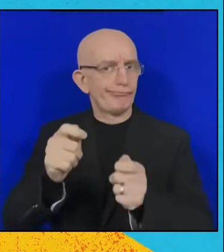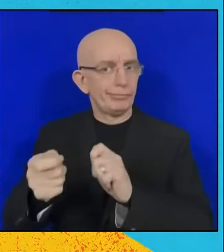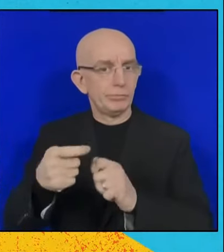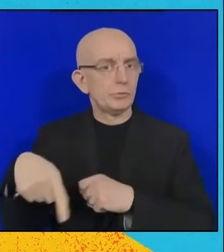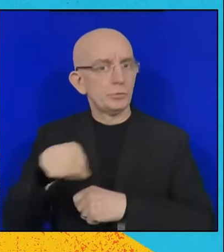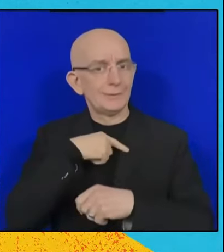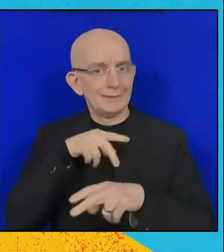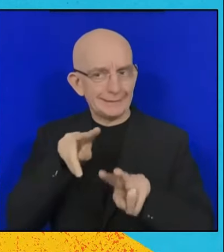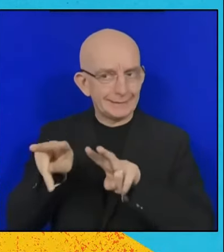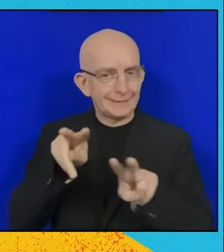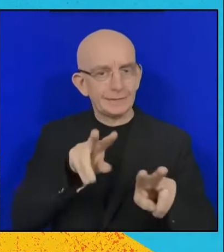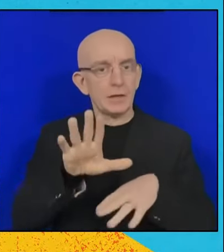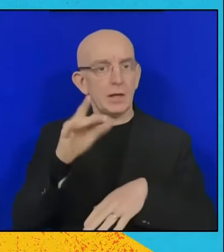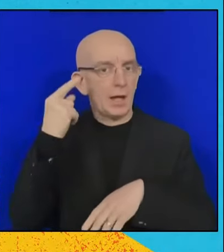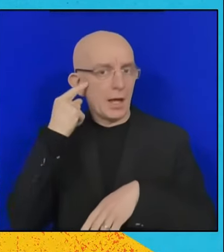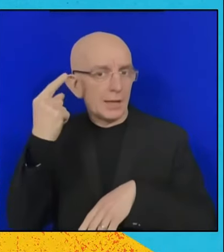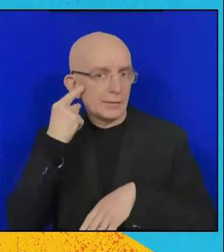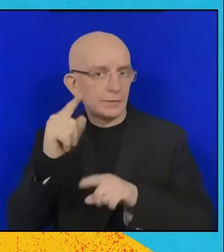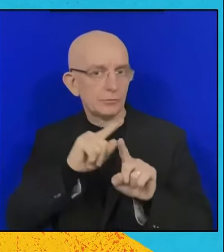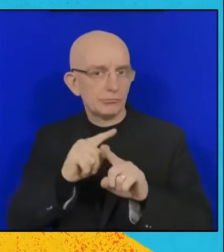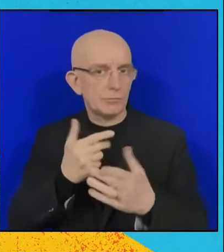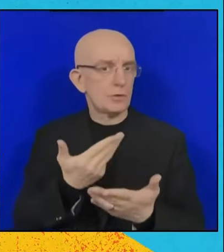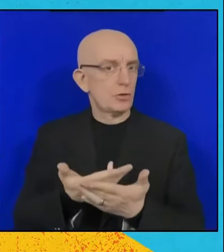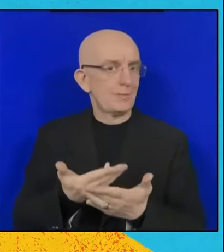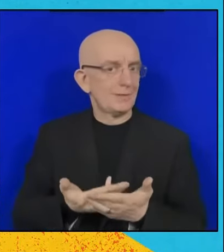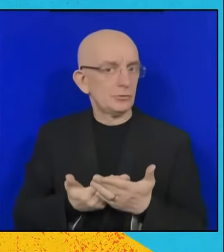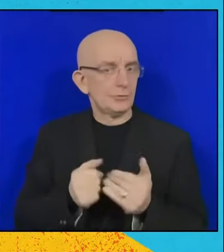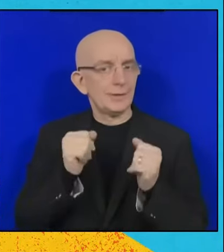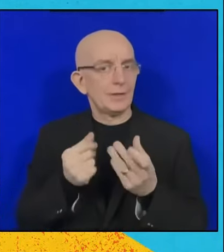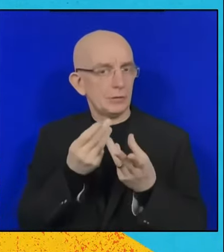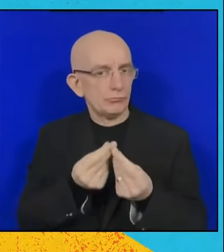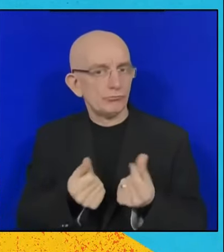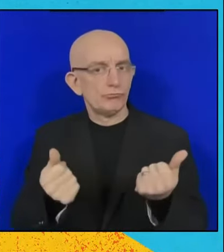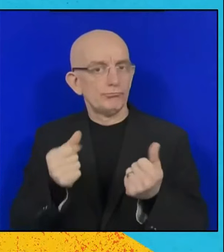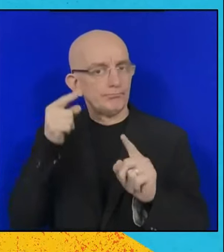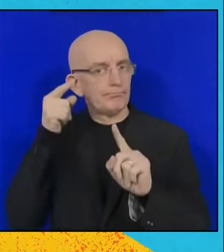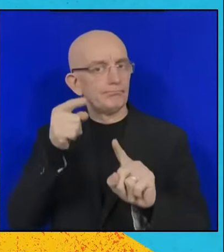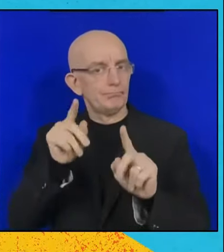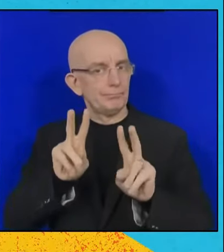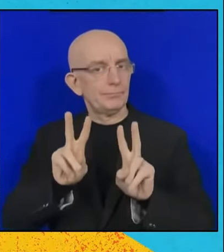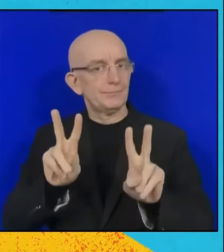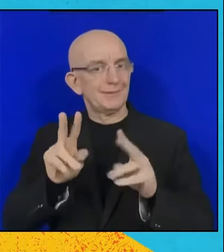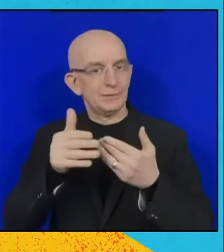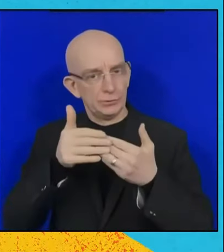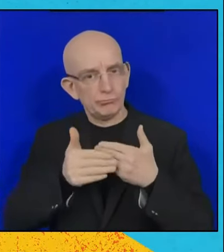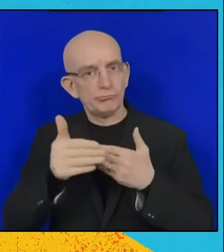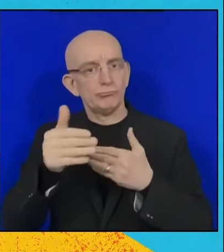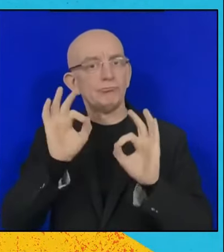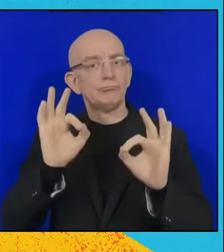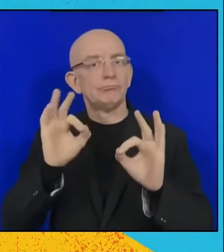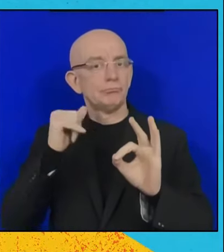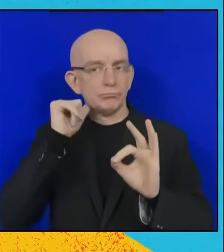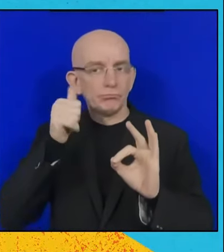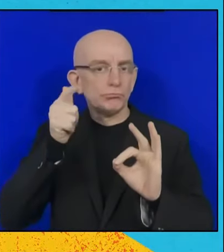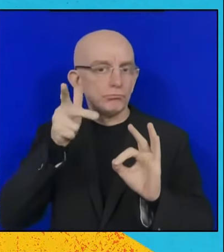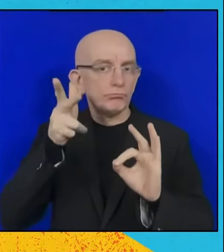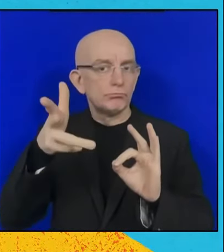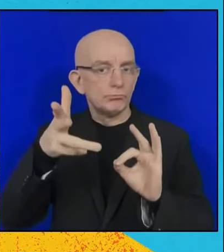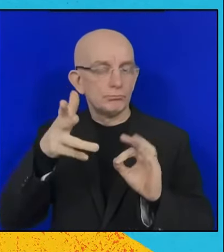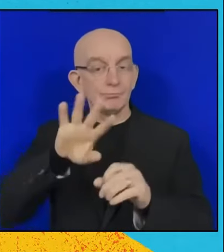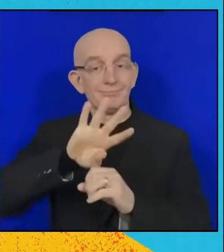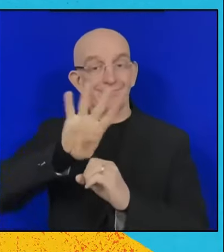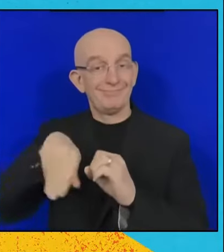more sustainable tomorrow on SDG 6, clean water and sanitation, SDG 7, affordable